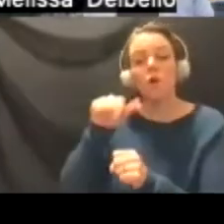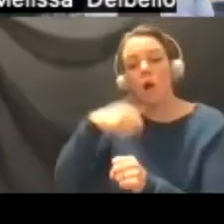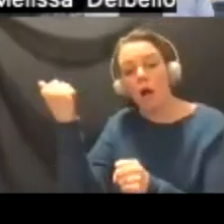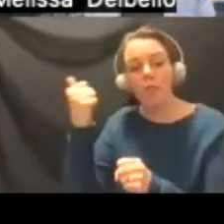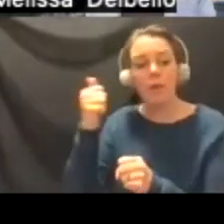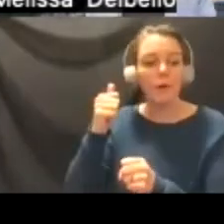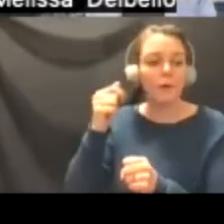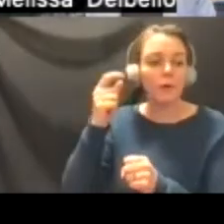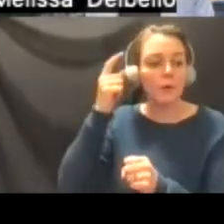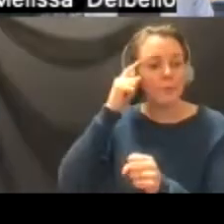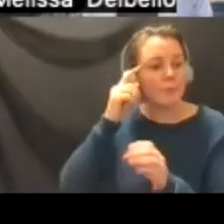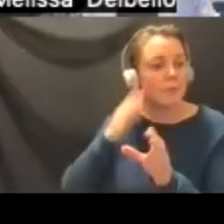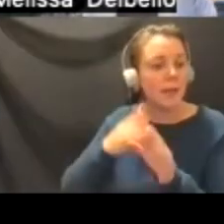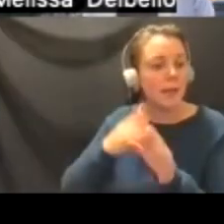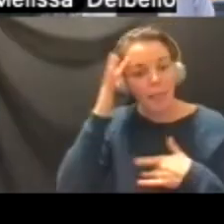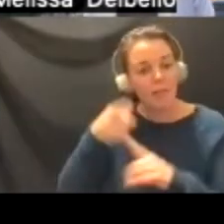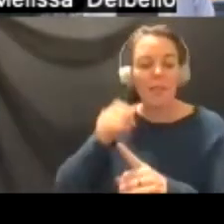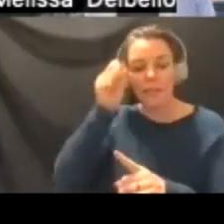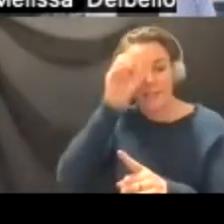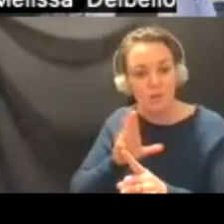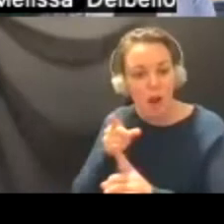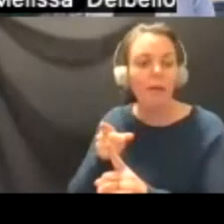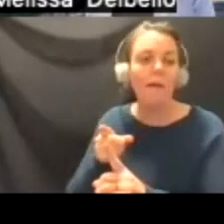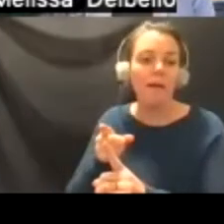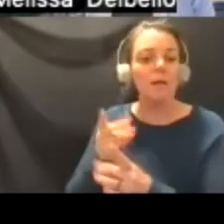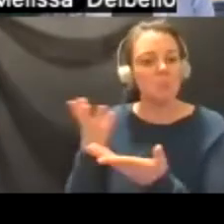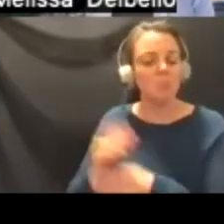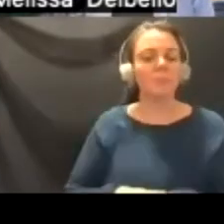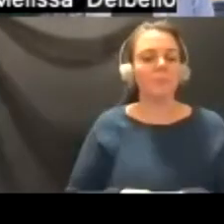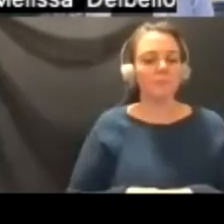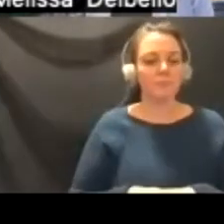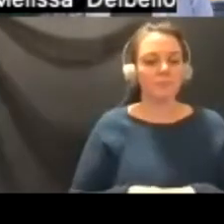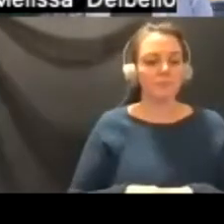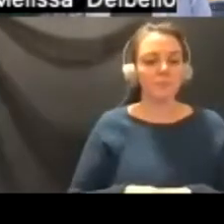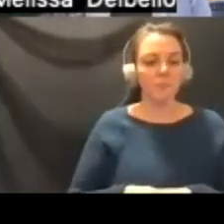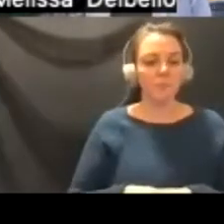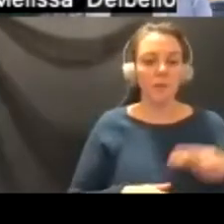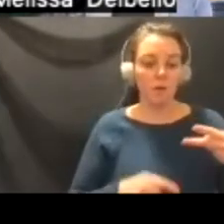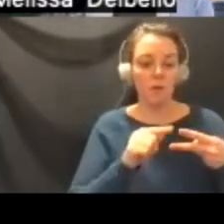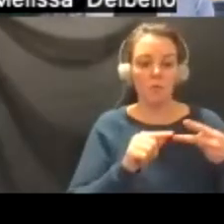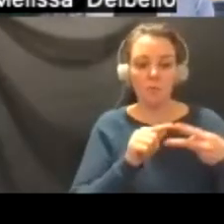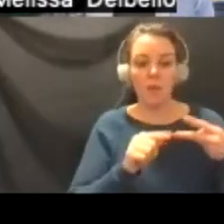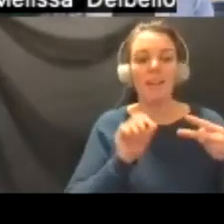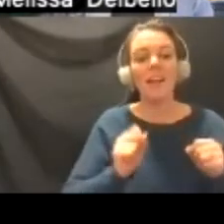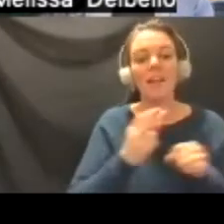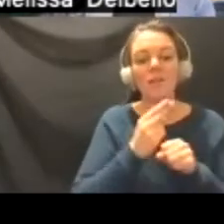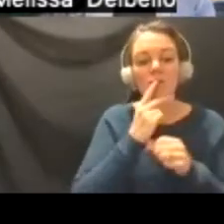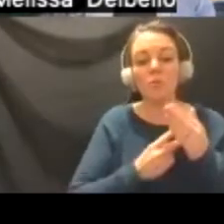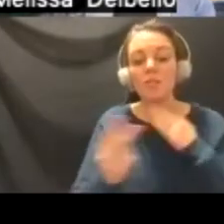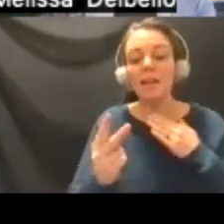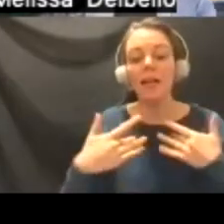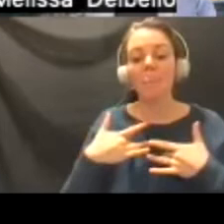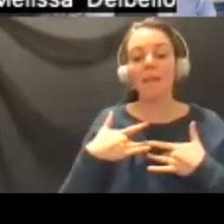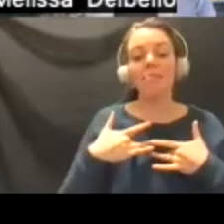types of psychopathology, schizophrenia, again, and they are used to predict the likelihood